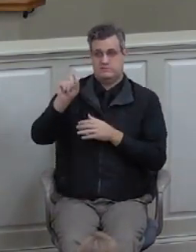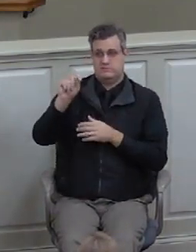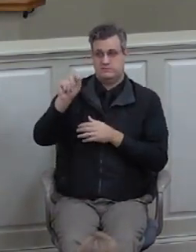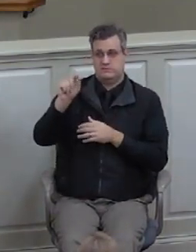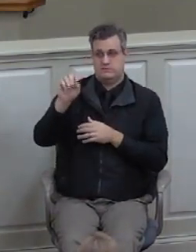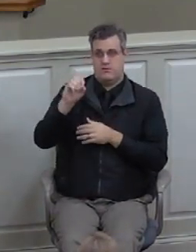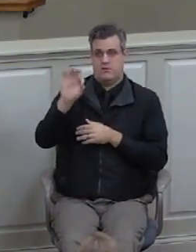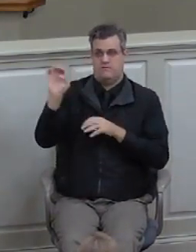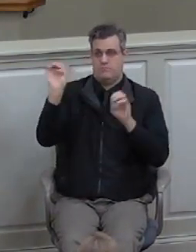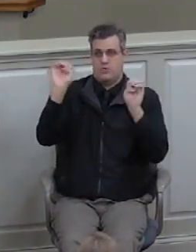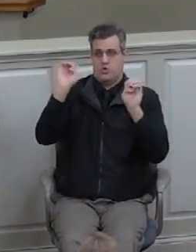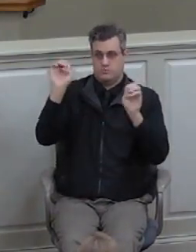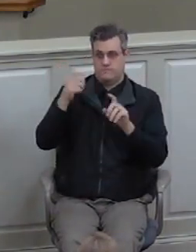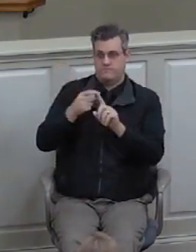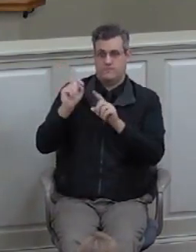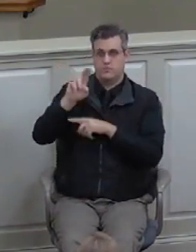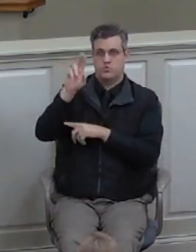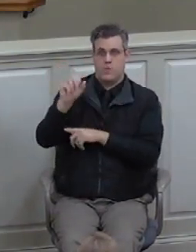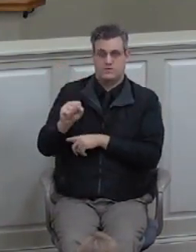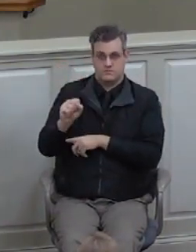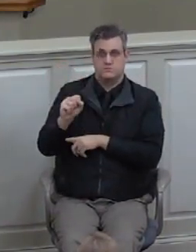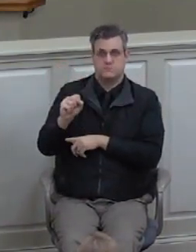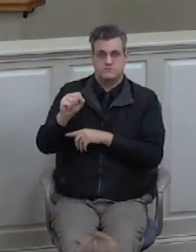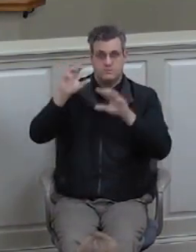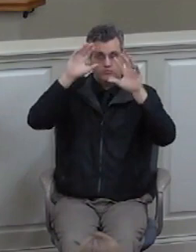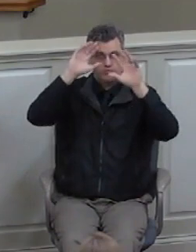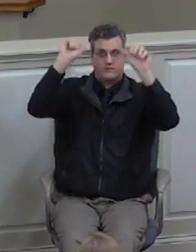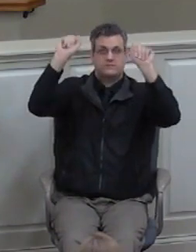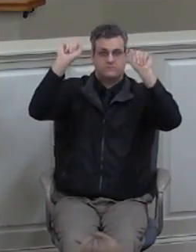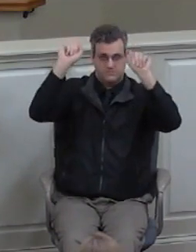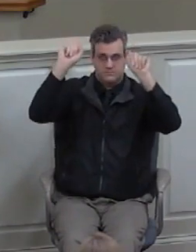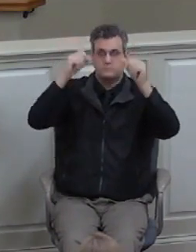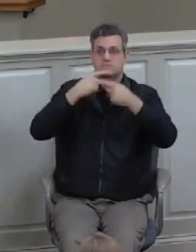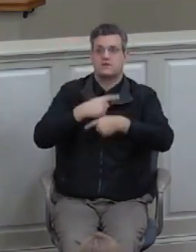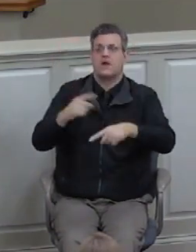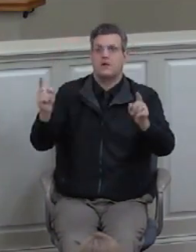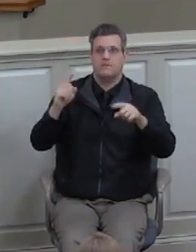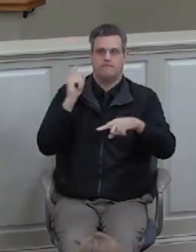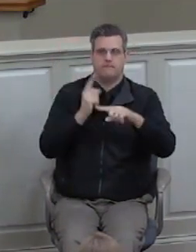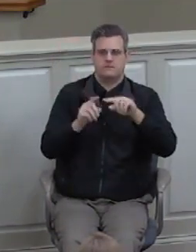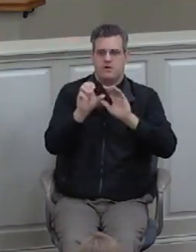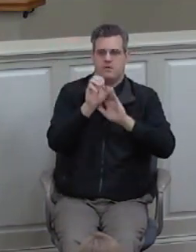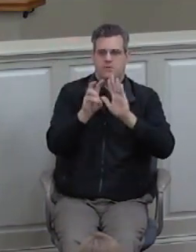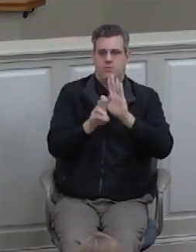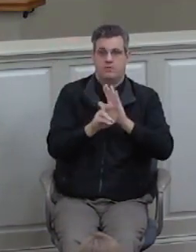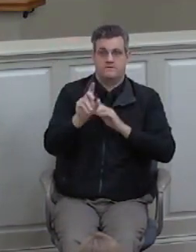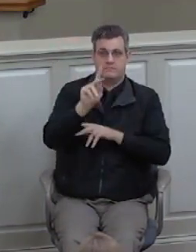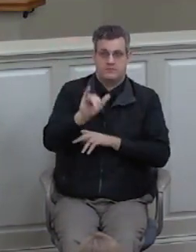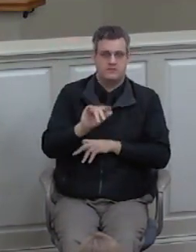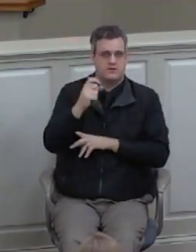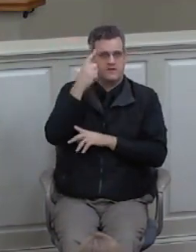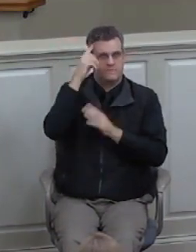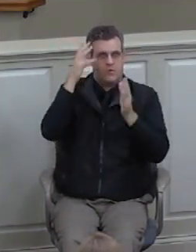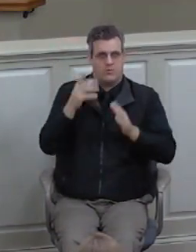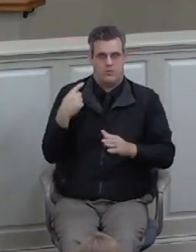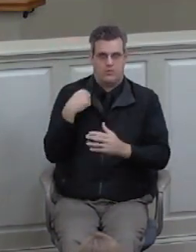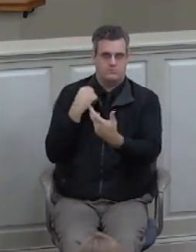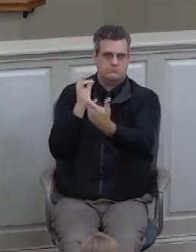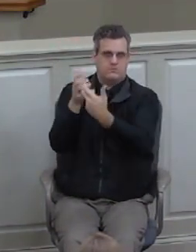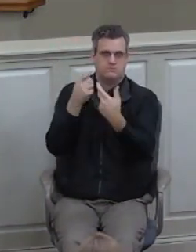emergency declared by the United States, by the President of the United States and Governor of the Commonwealth of Kentucky. In Section